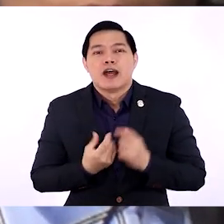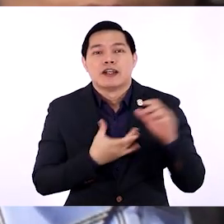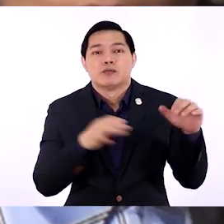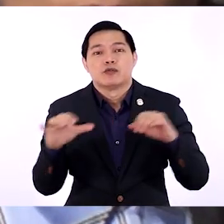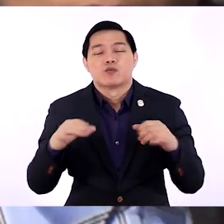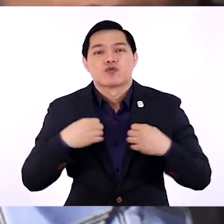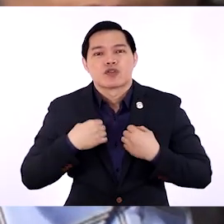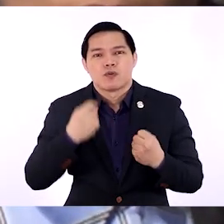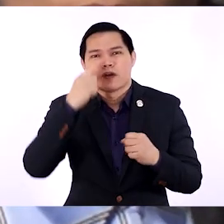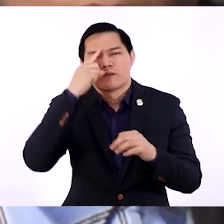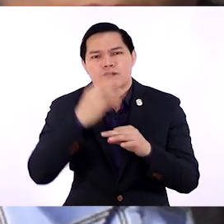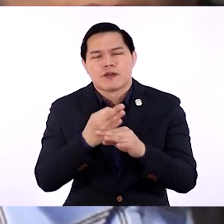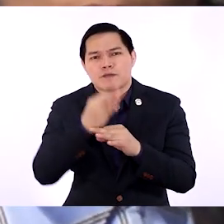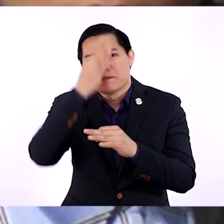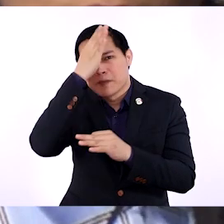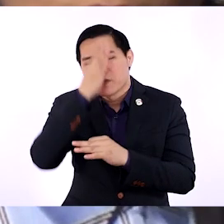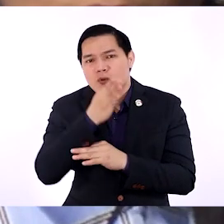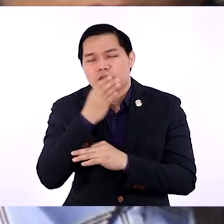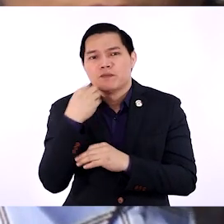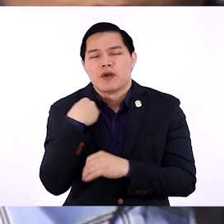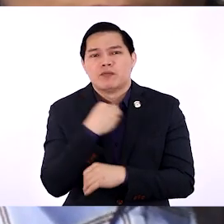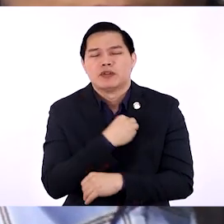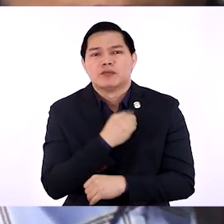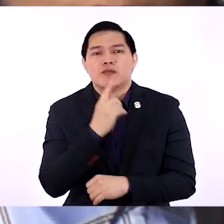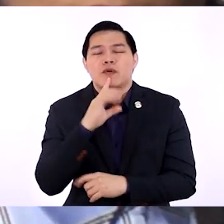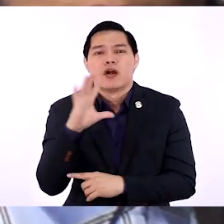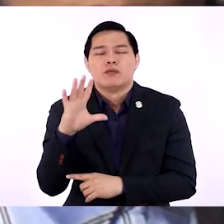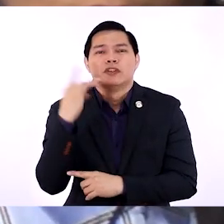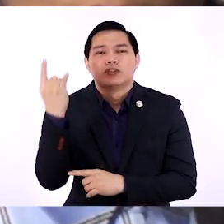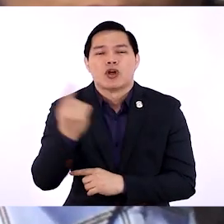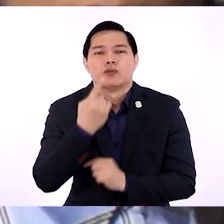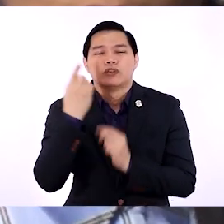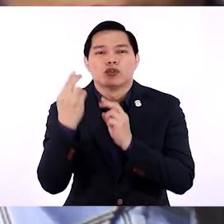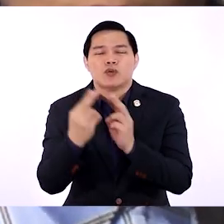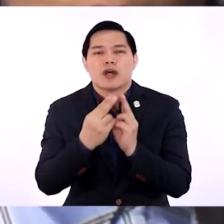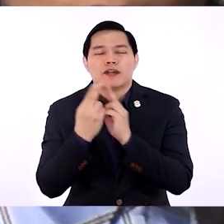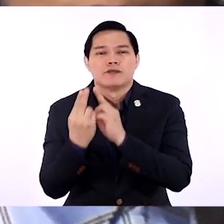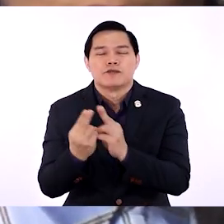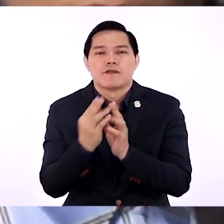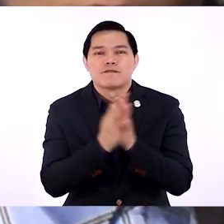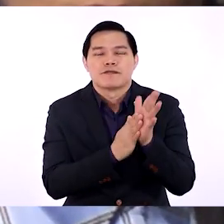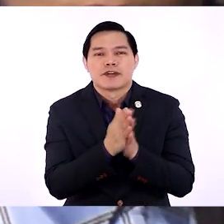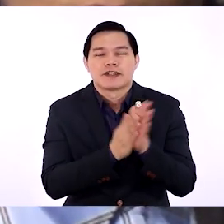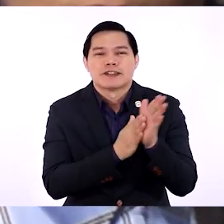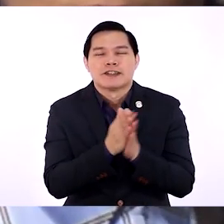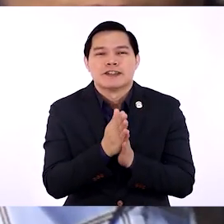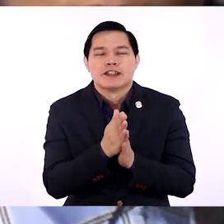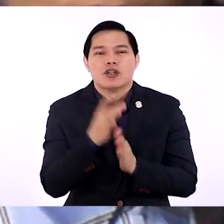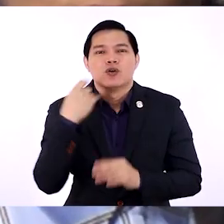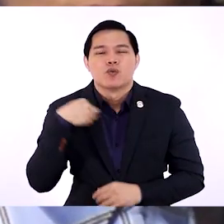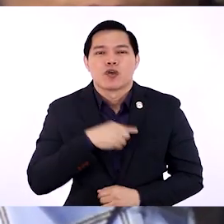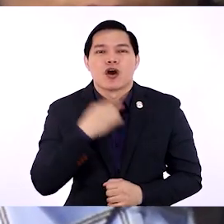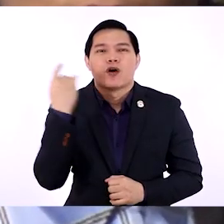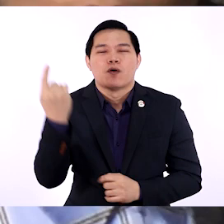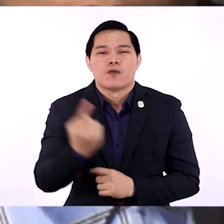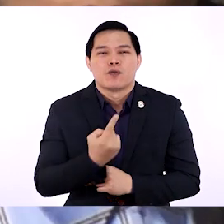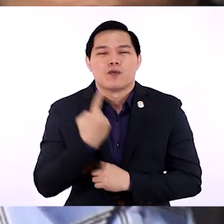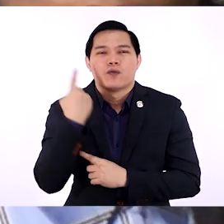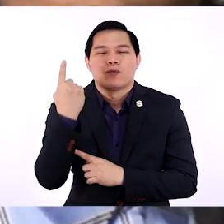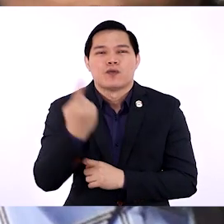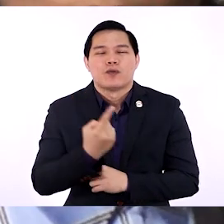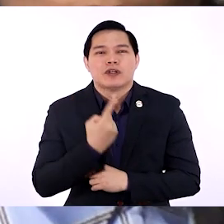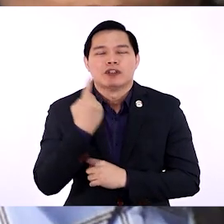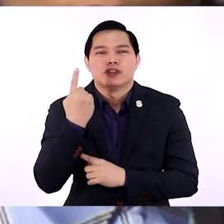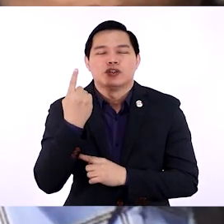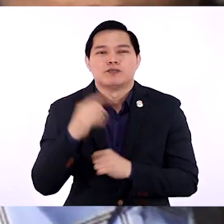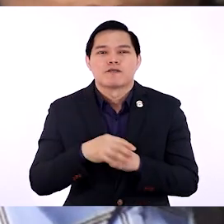of Bukloon members in the church. We promise to always unite and remain active. We will always place our hope